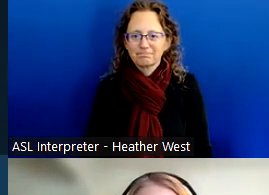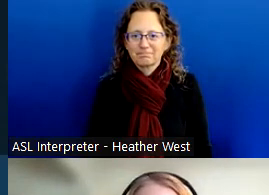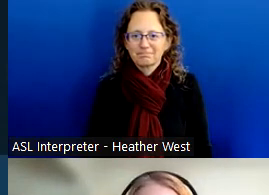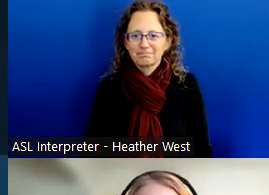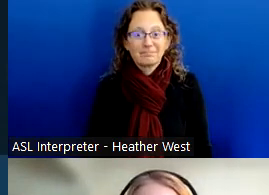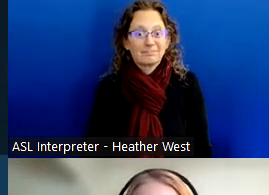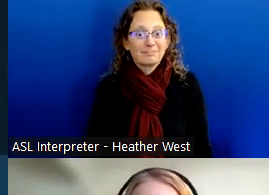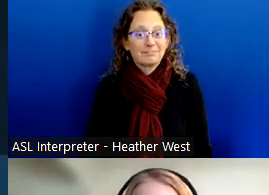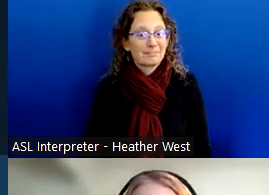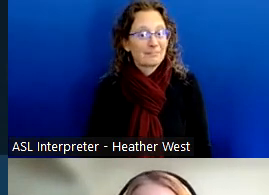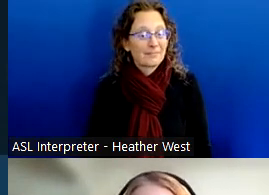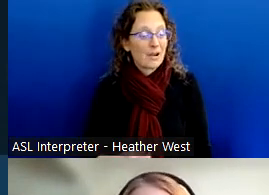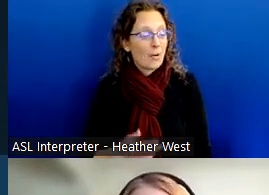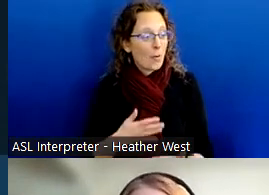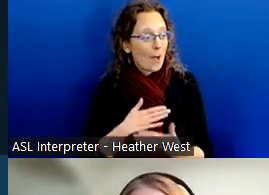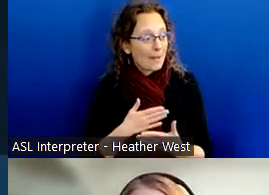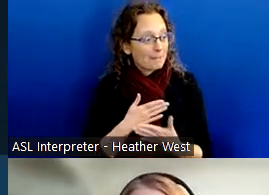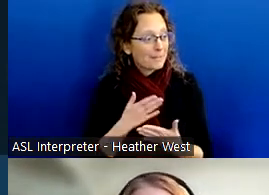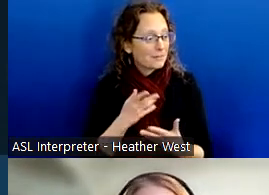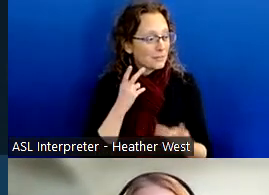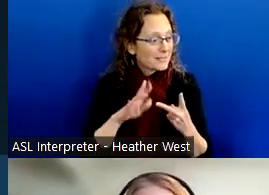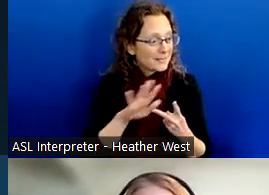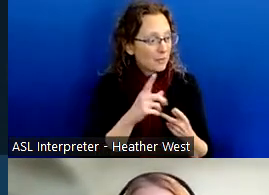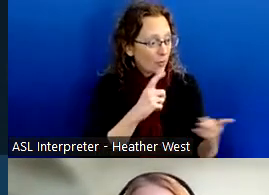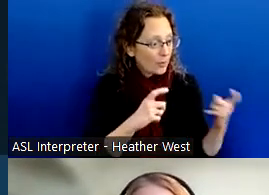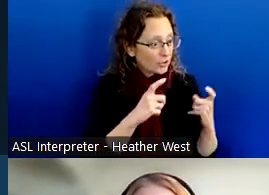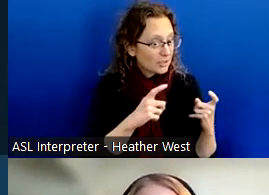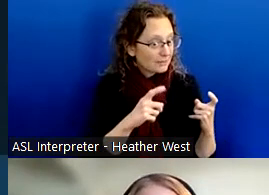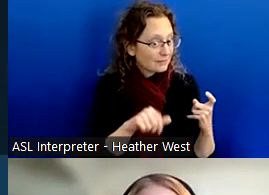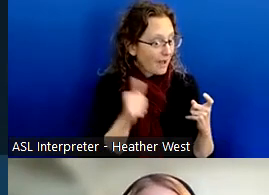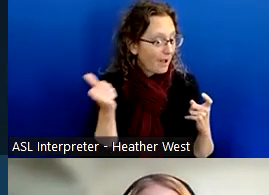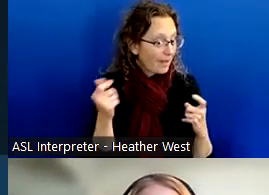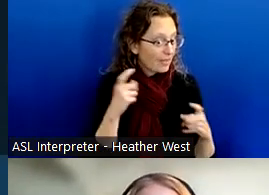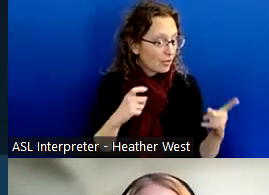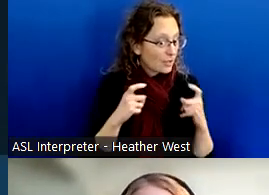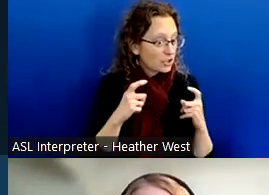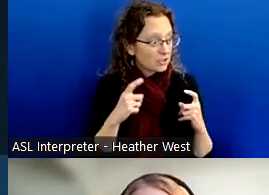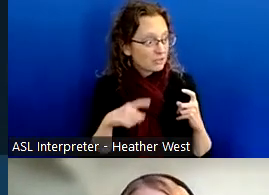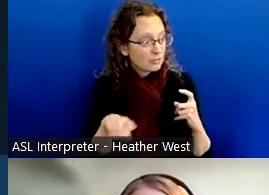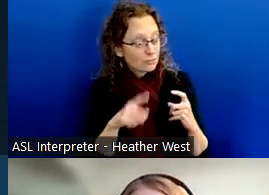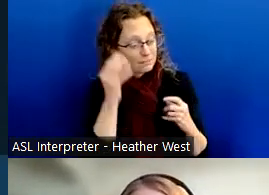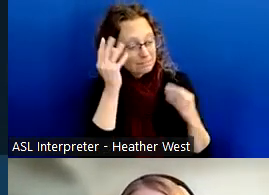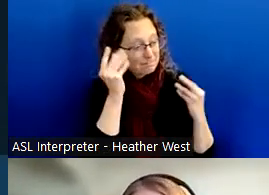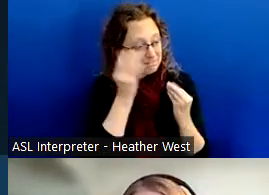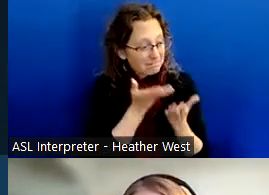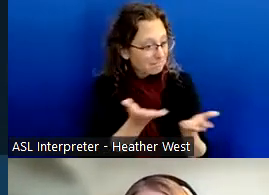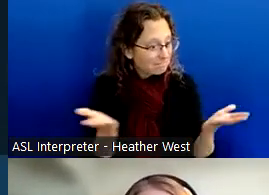I'm glad we got these questions in. Are there any other questions that folks have?